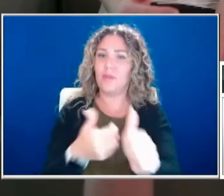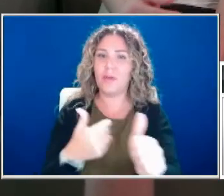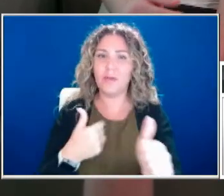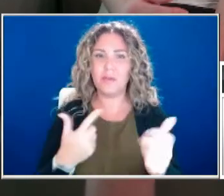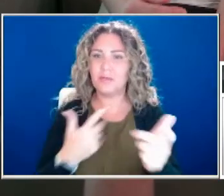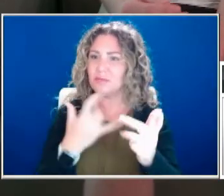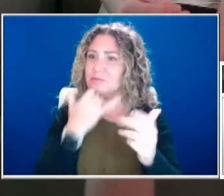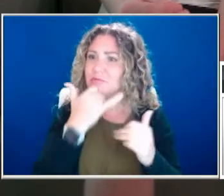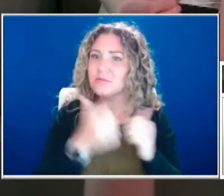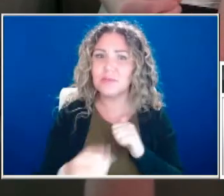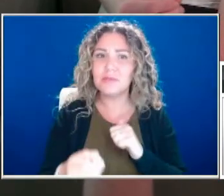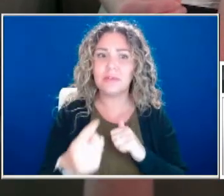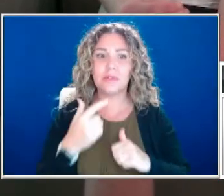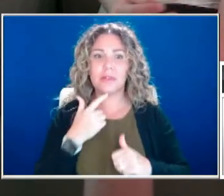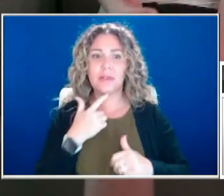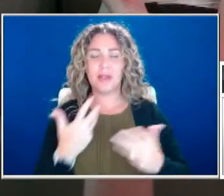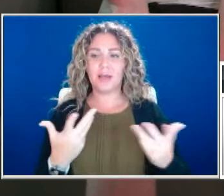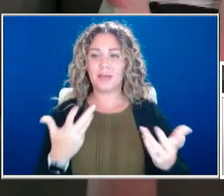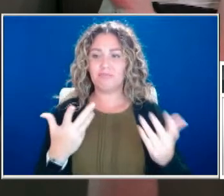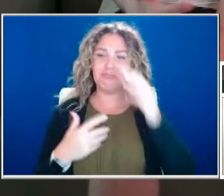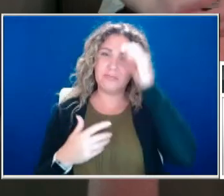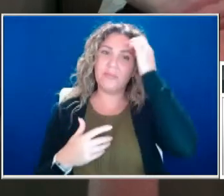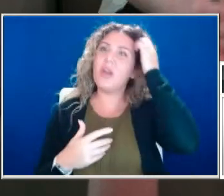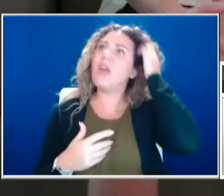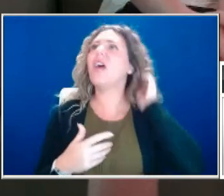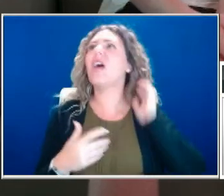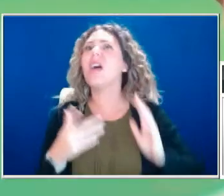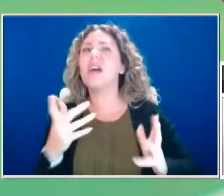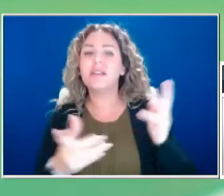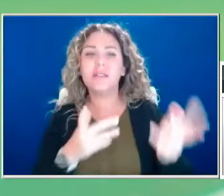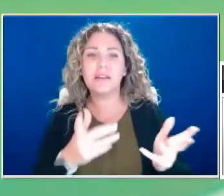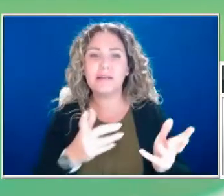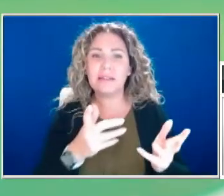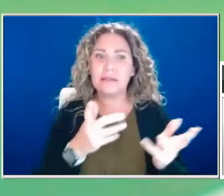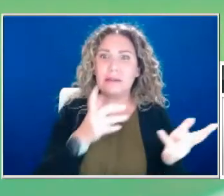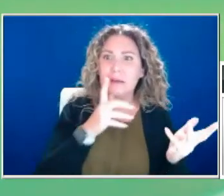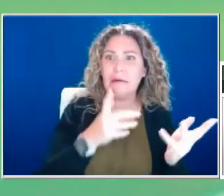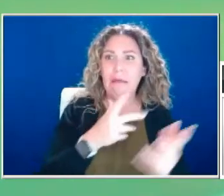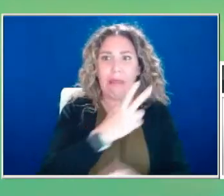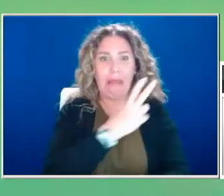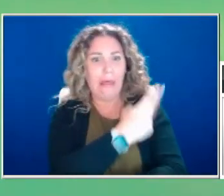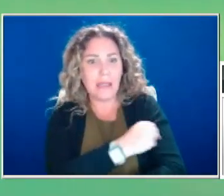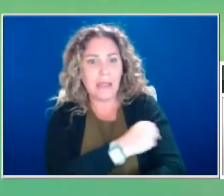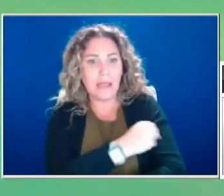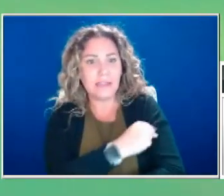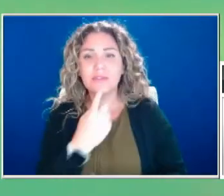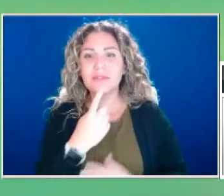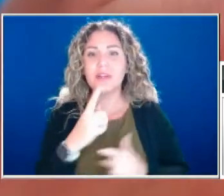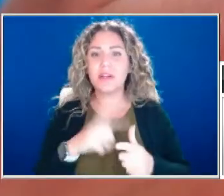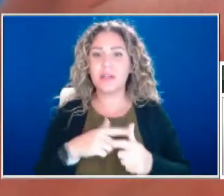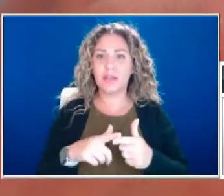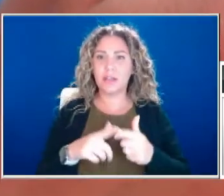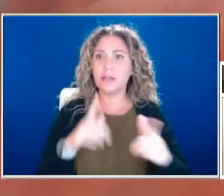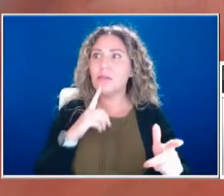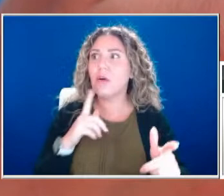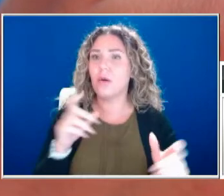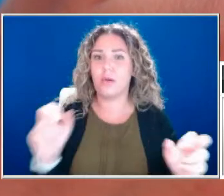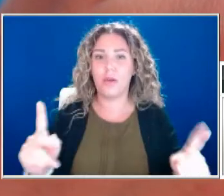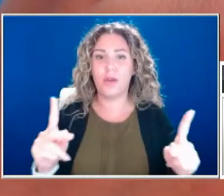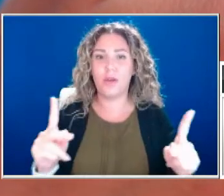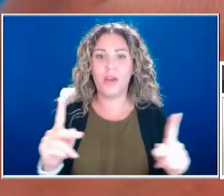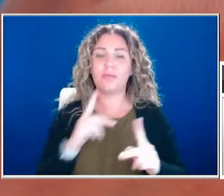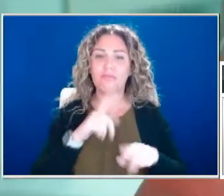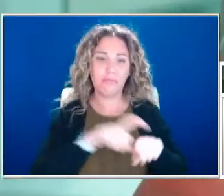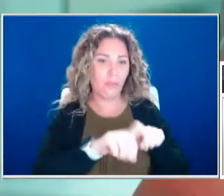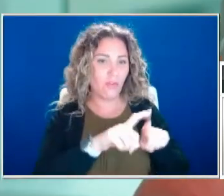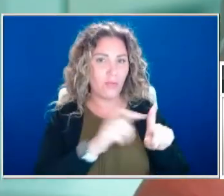I'm like, I kind of like unintelligently said like hospital, and it sounded like close enough. He's like, okay. So I get a call from his